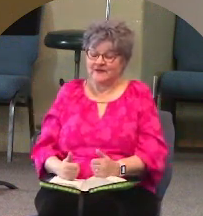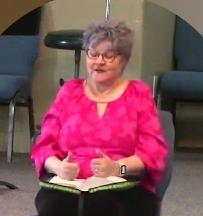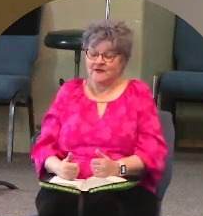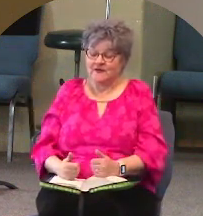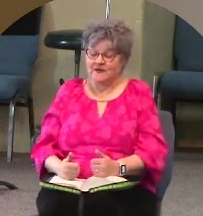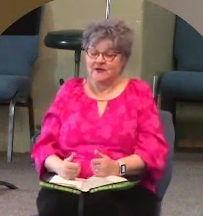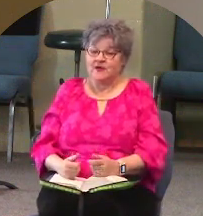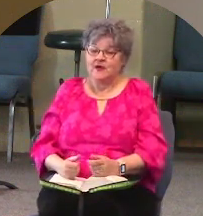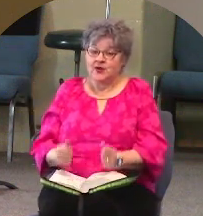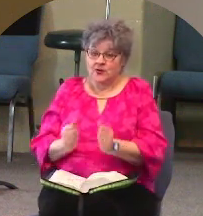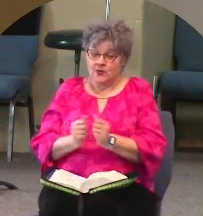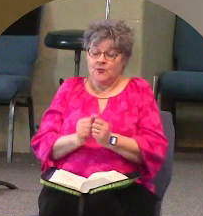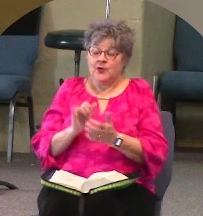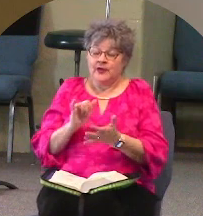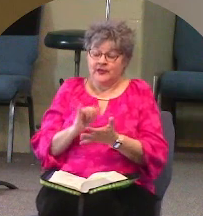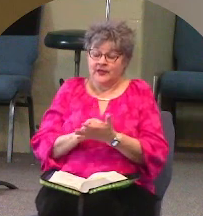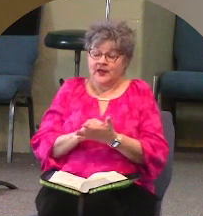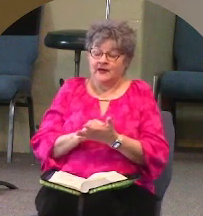And with that